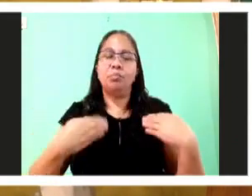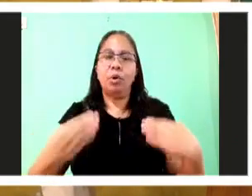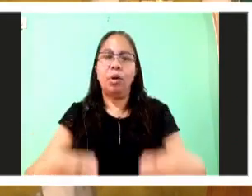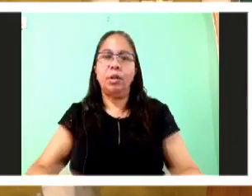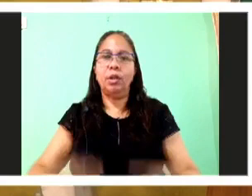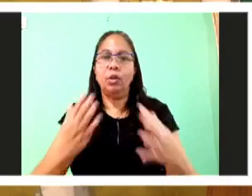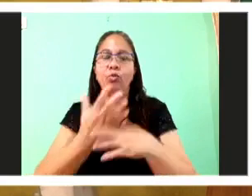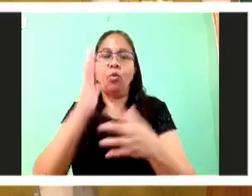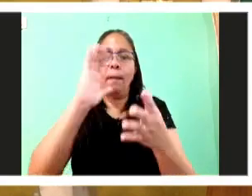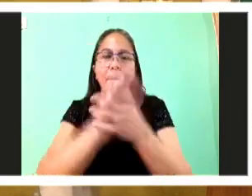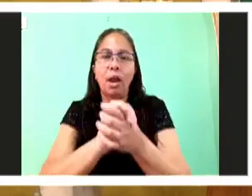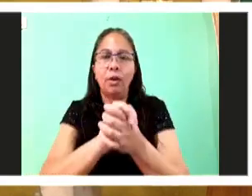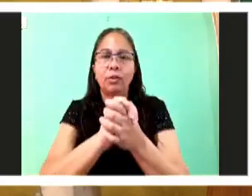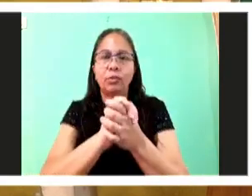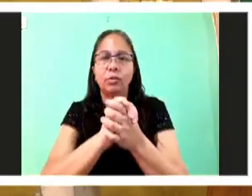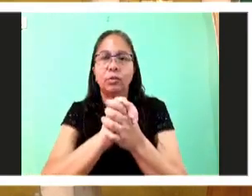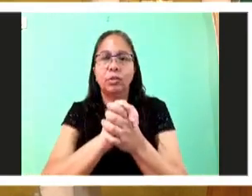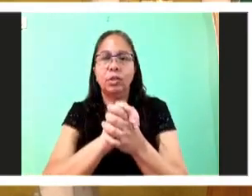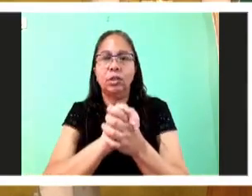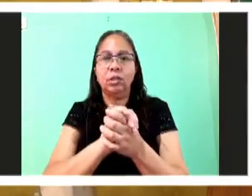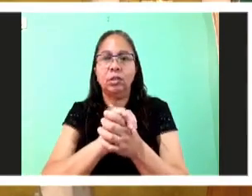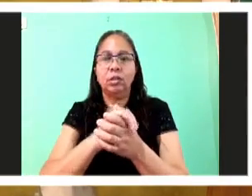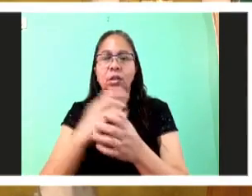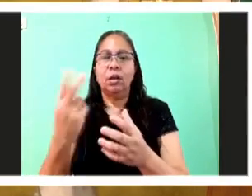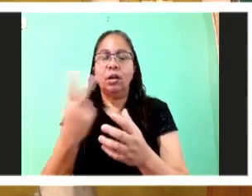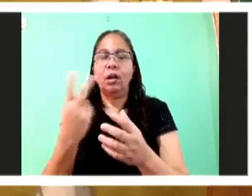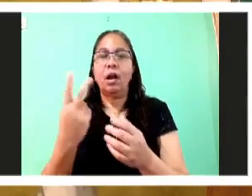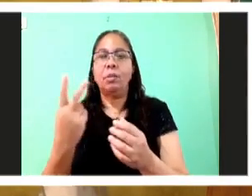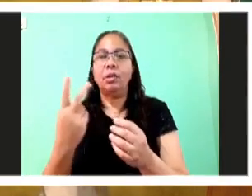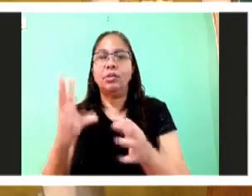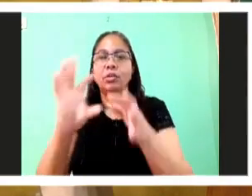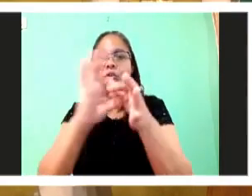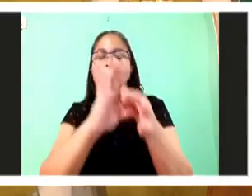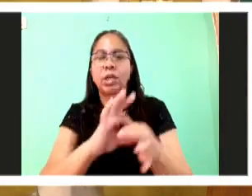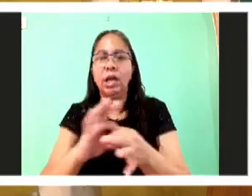marriage, the spouses have been united